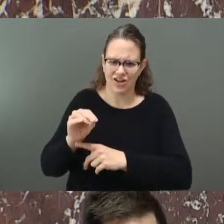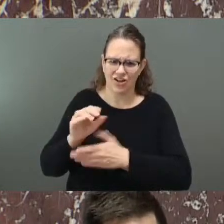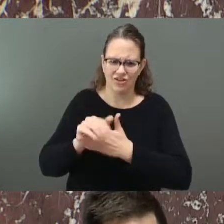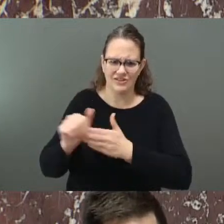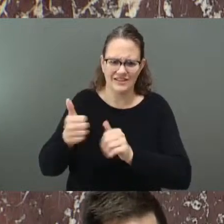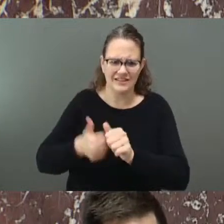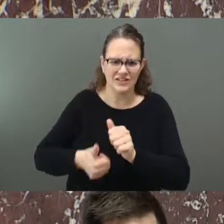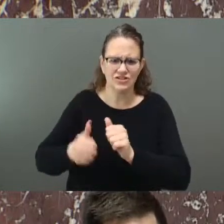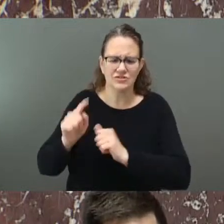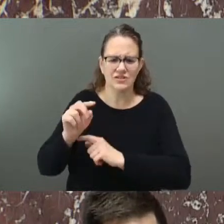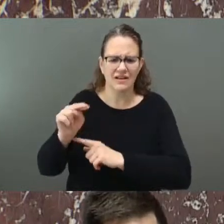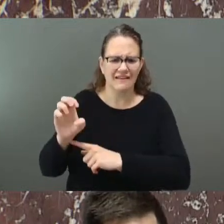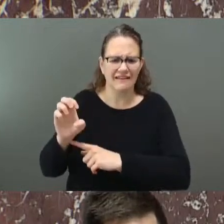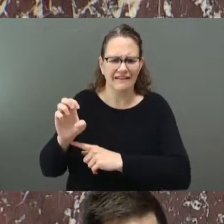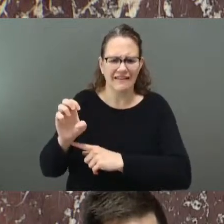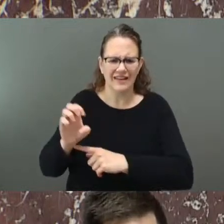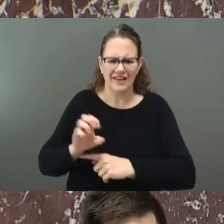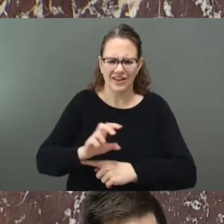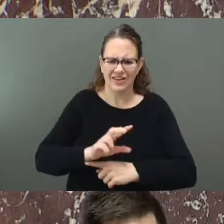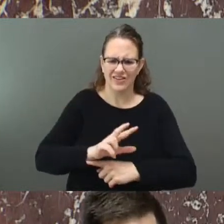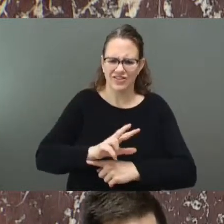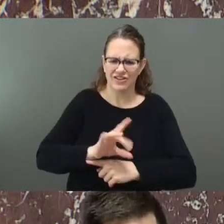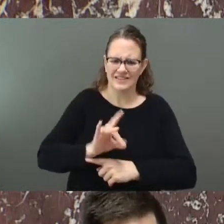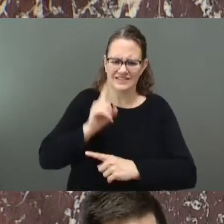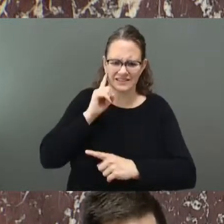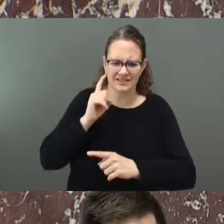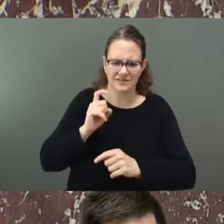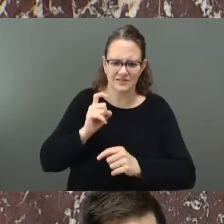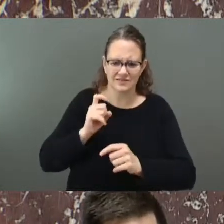The minister can keep burying his head in the sand, but Cost